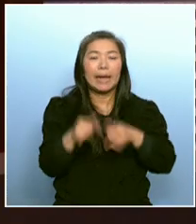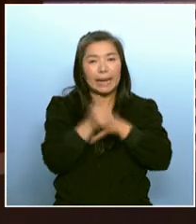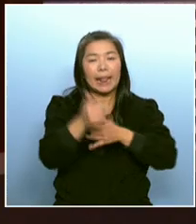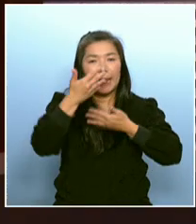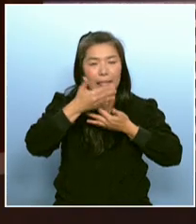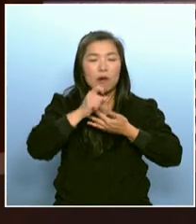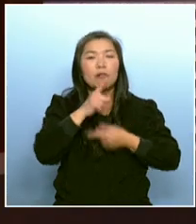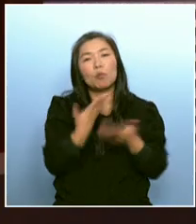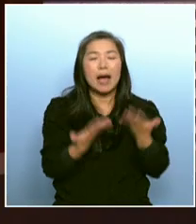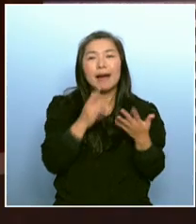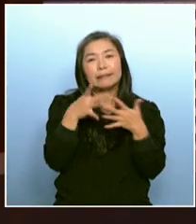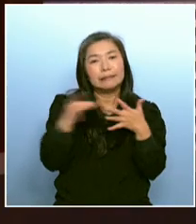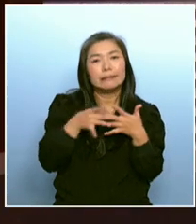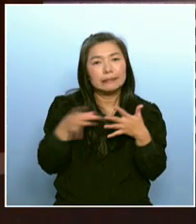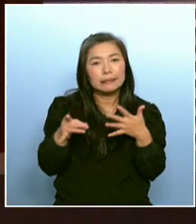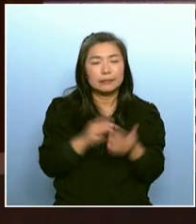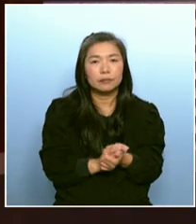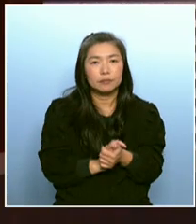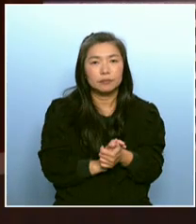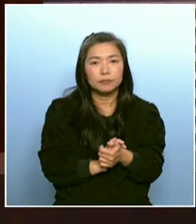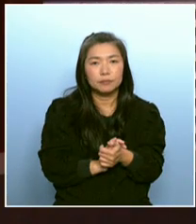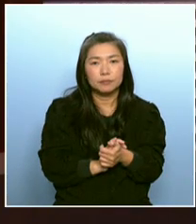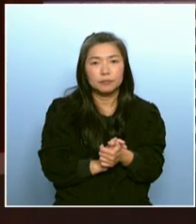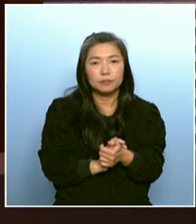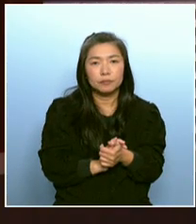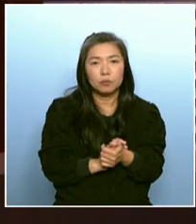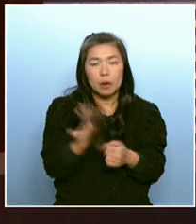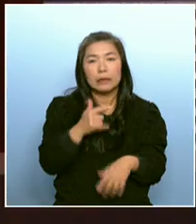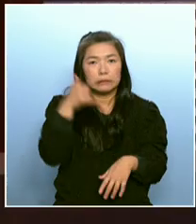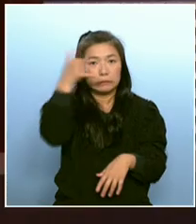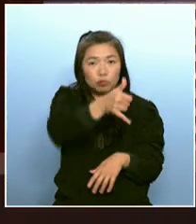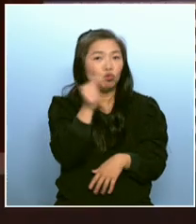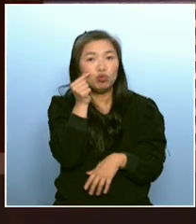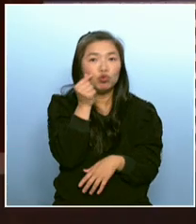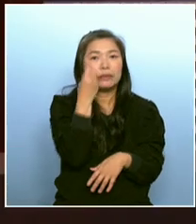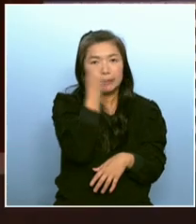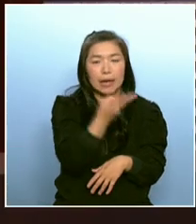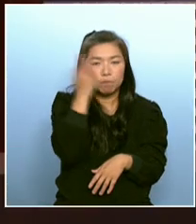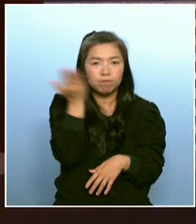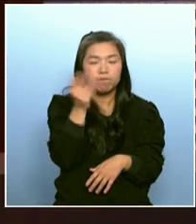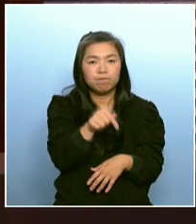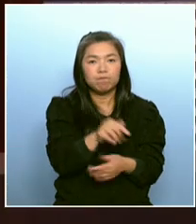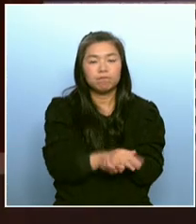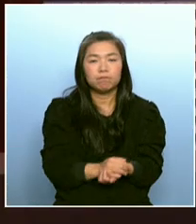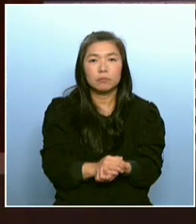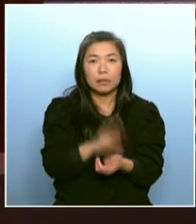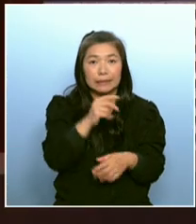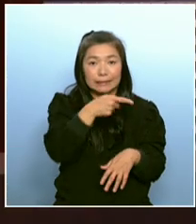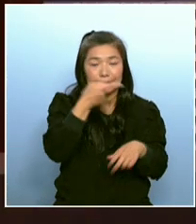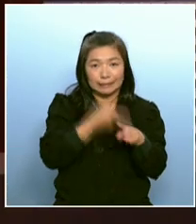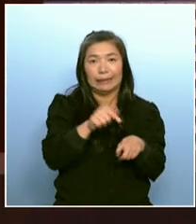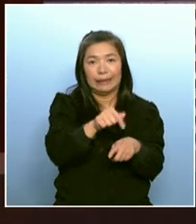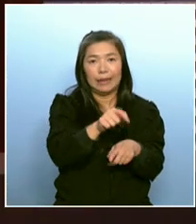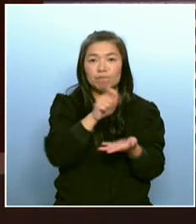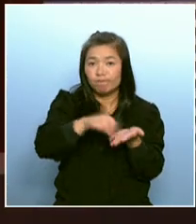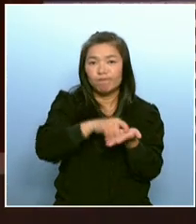office that oversees the CDF also regularly or irregularly conduct